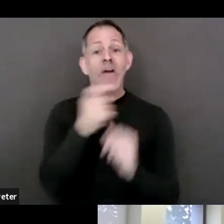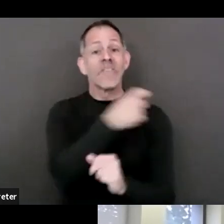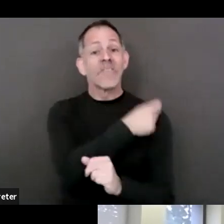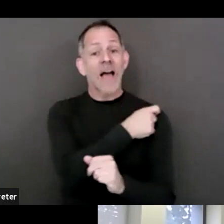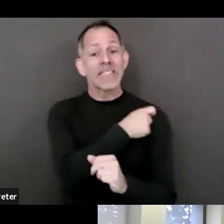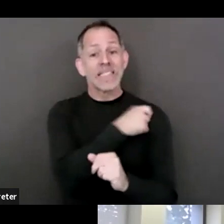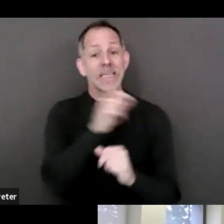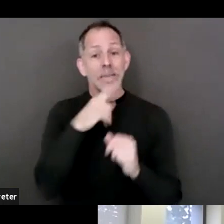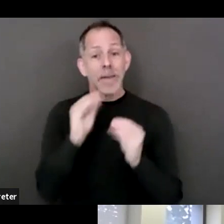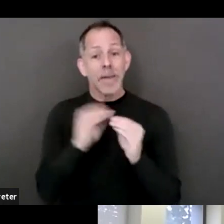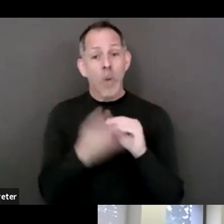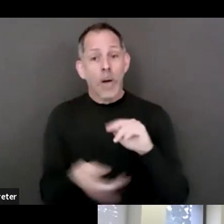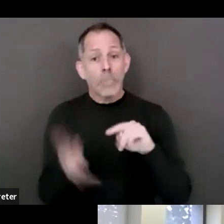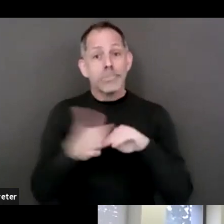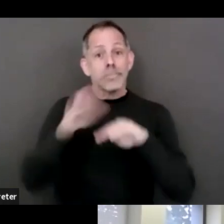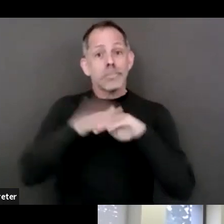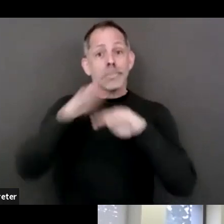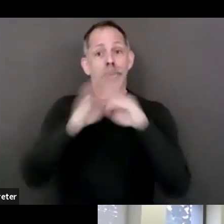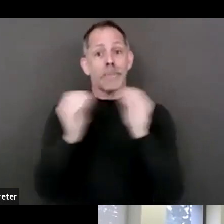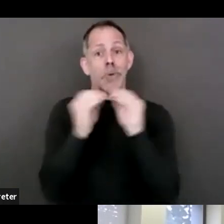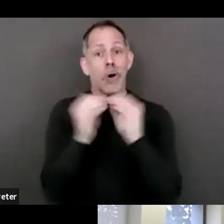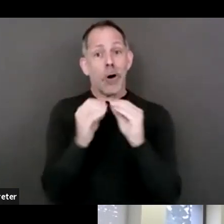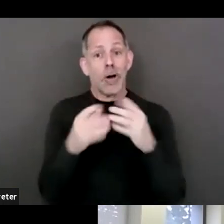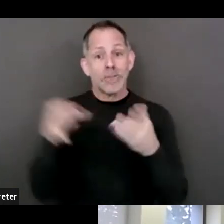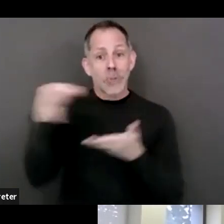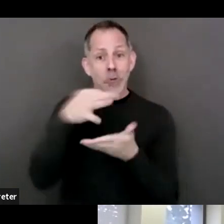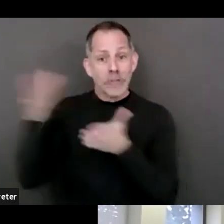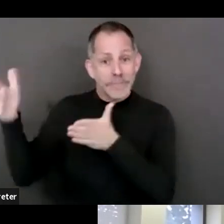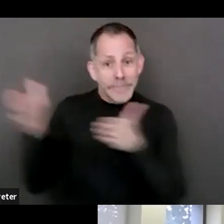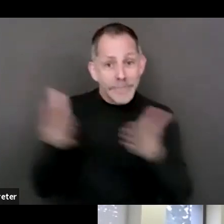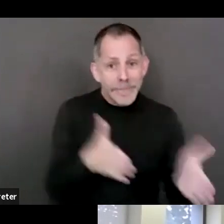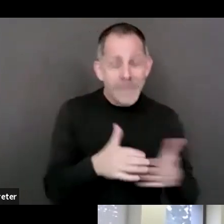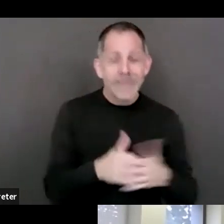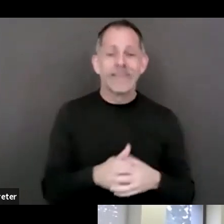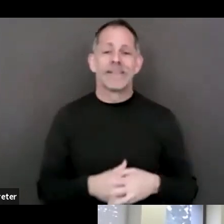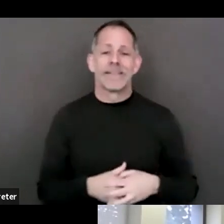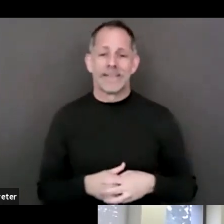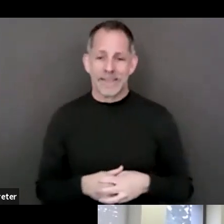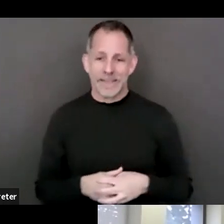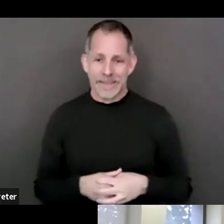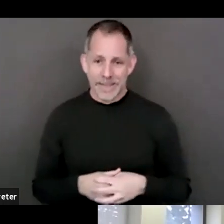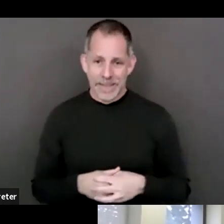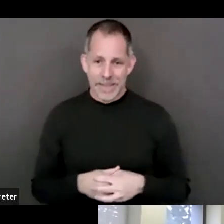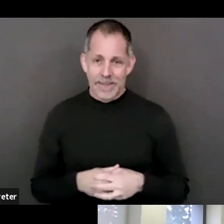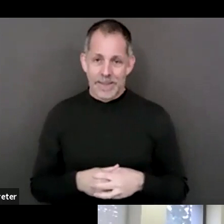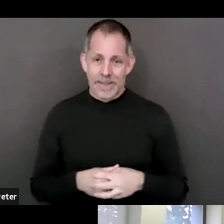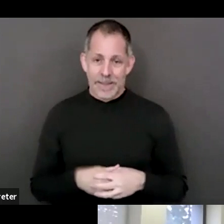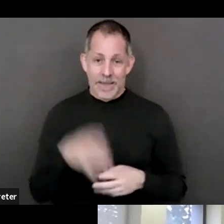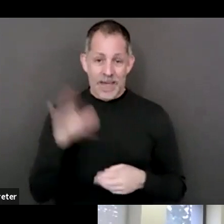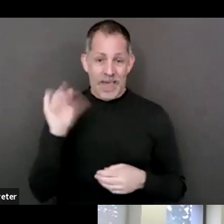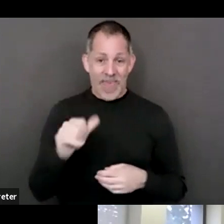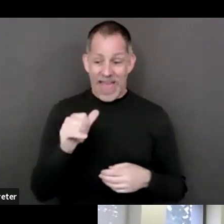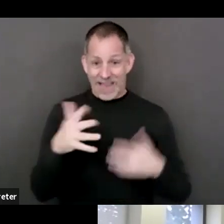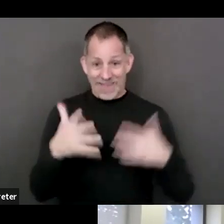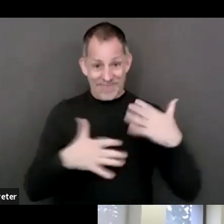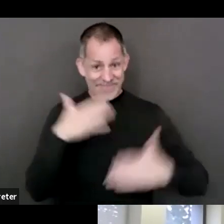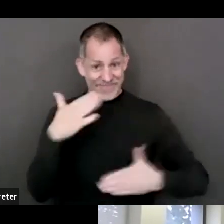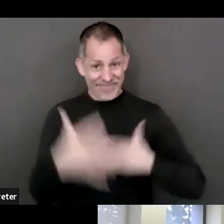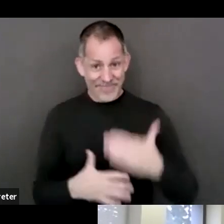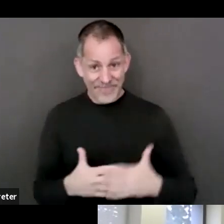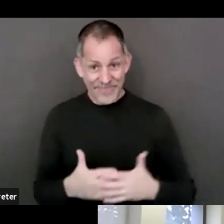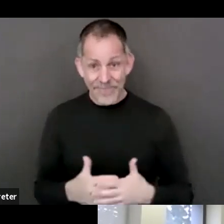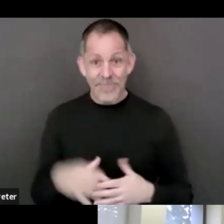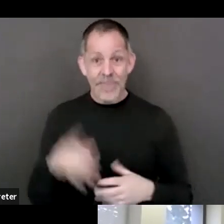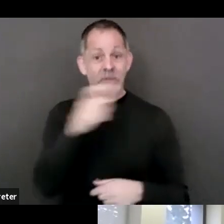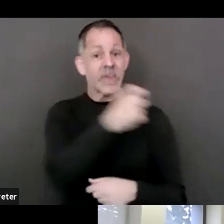stick with the metrics we've been going with, because that's the result. The cases and the hospitalizations